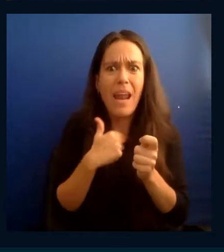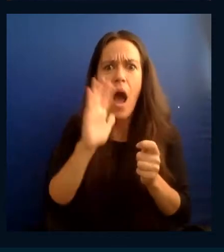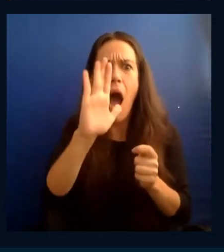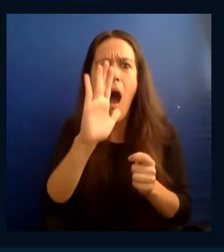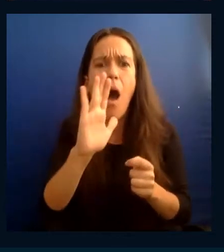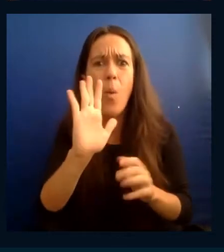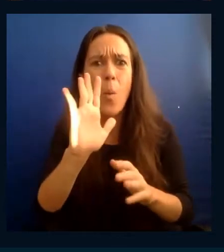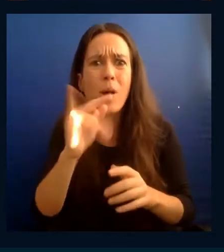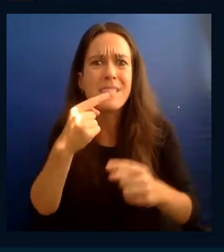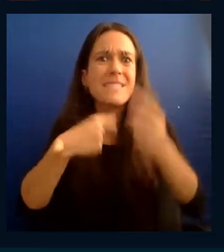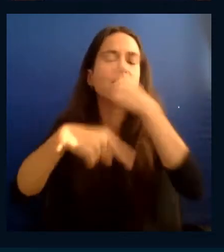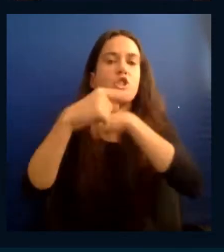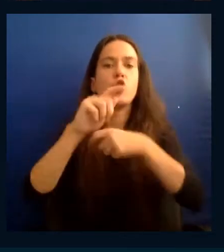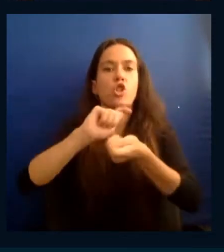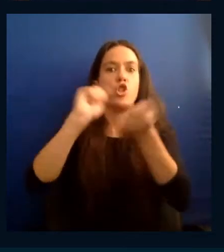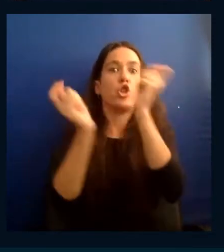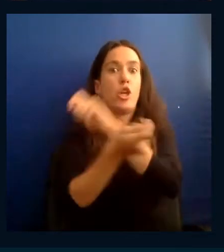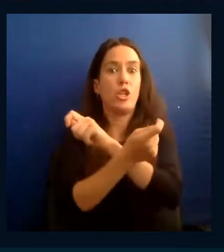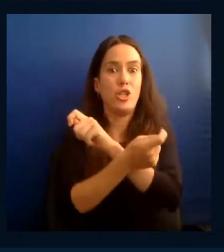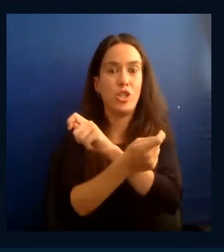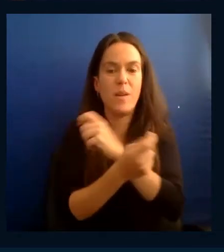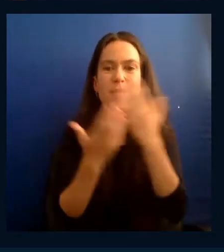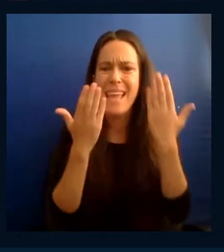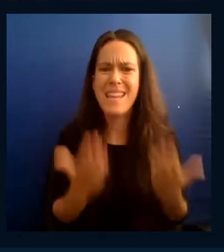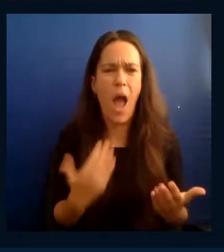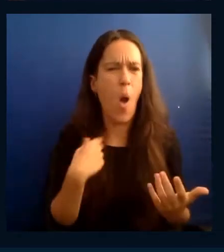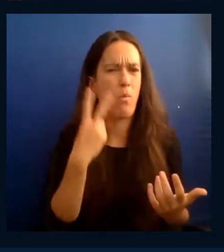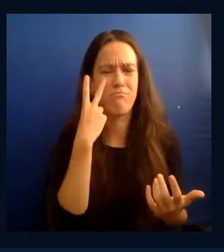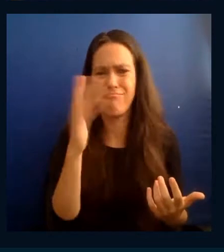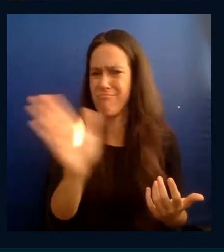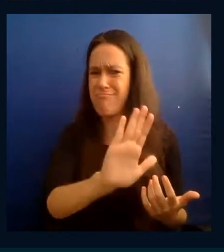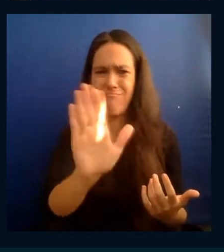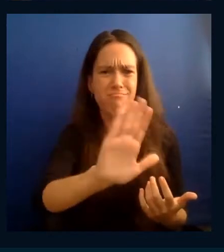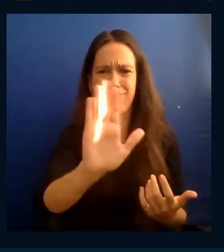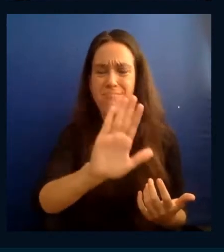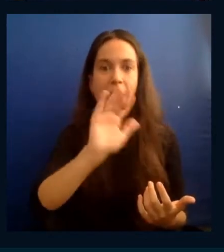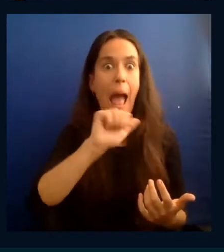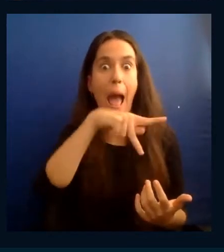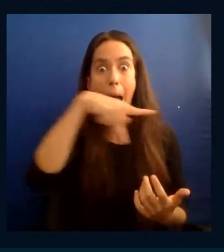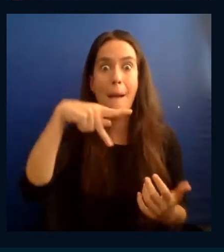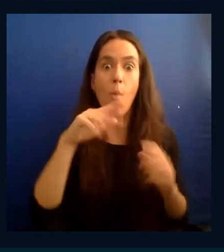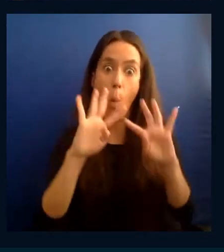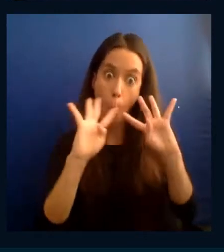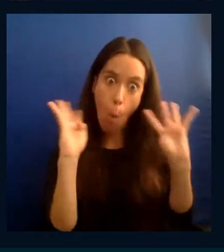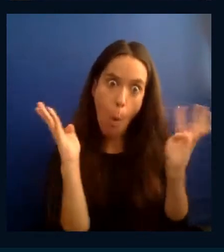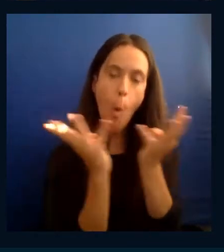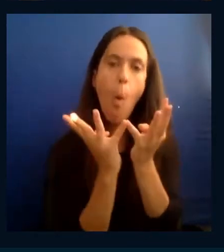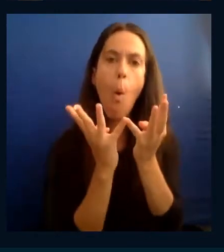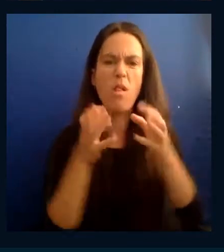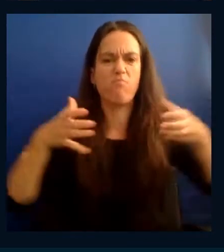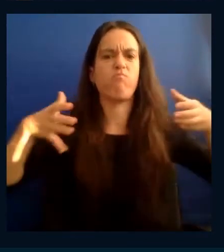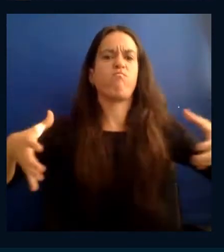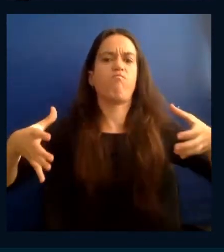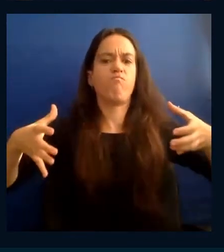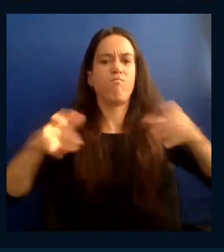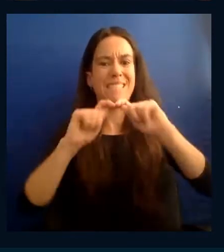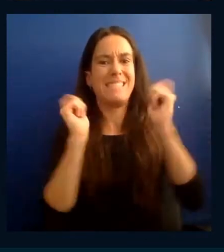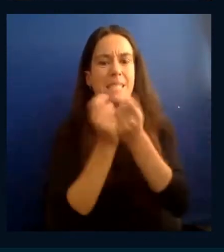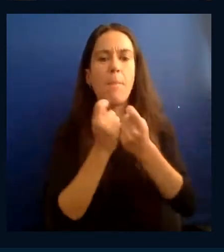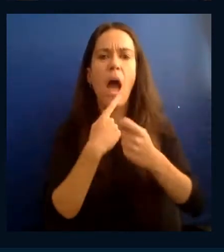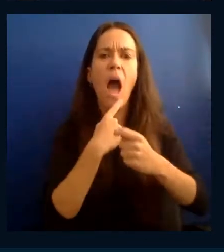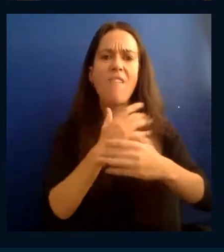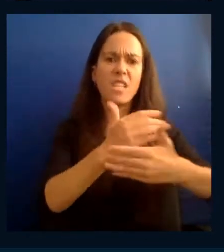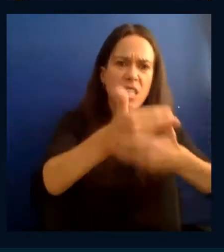you did it yourself. Now, when we deploy an application, everyone wants to be involved. We have much larger teams getting involved. We have security teams,